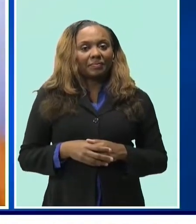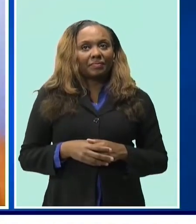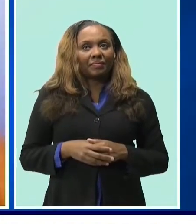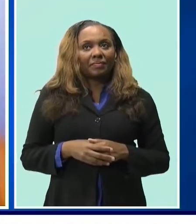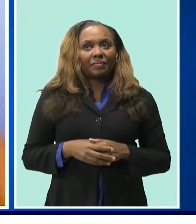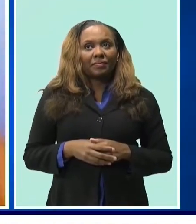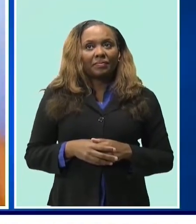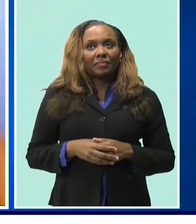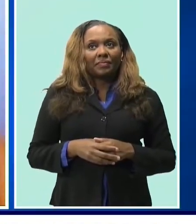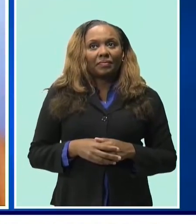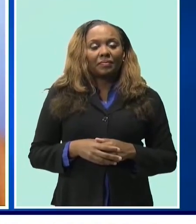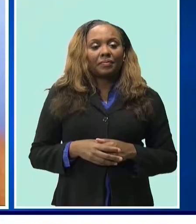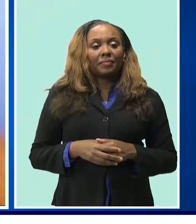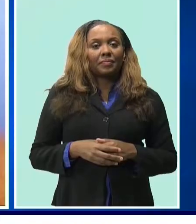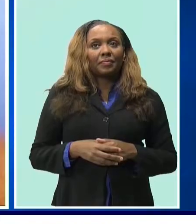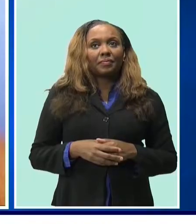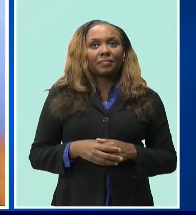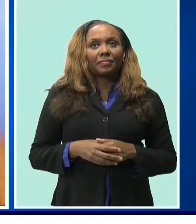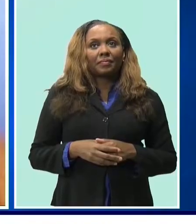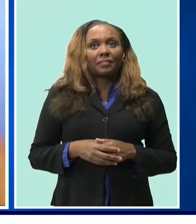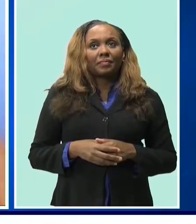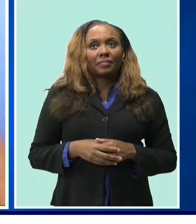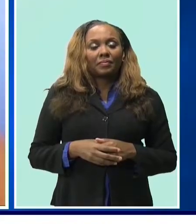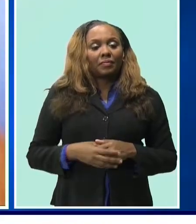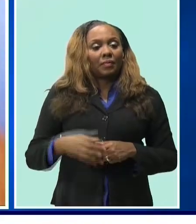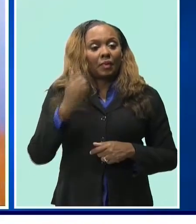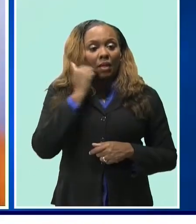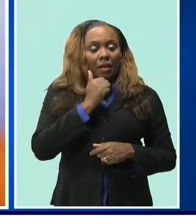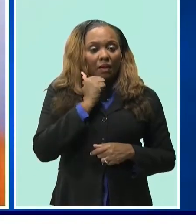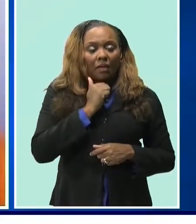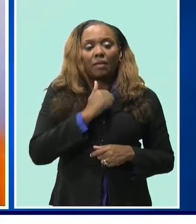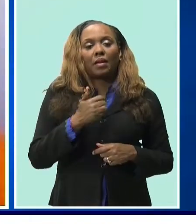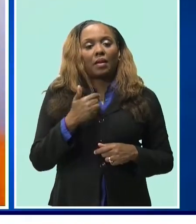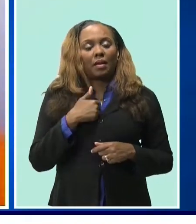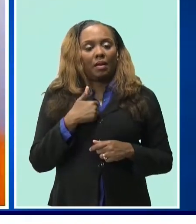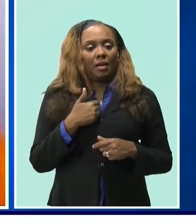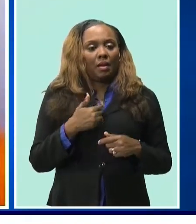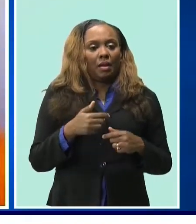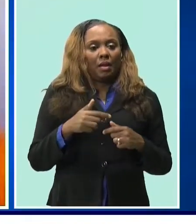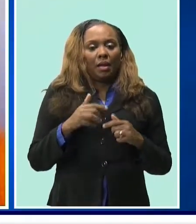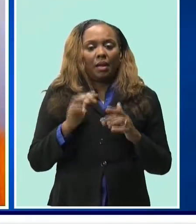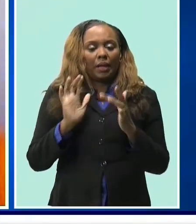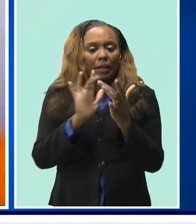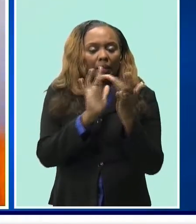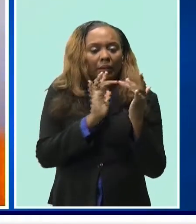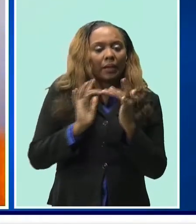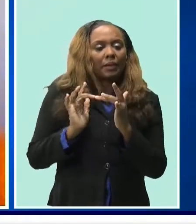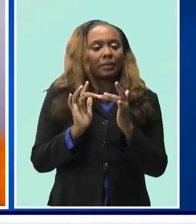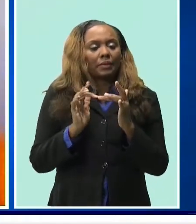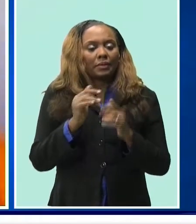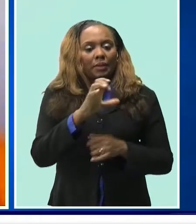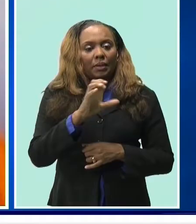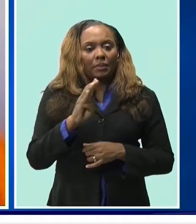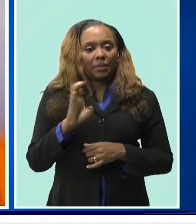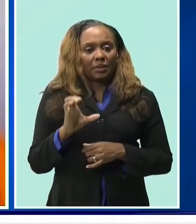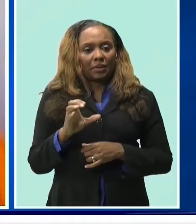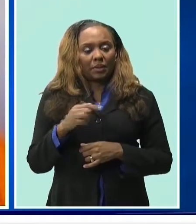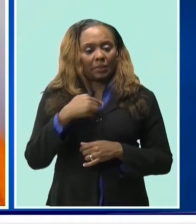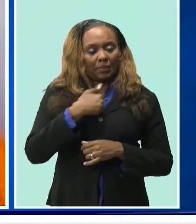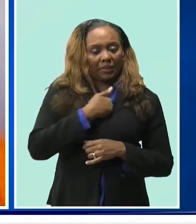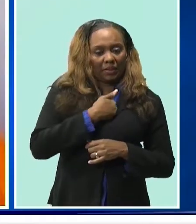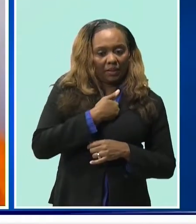Every day I liaise with the CBC producers in sports, radio or television. So between myself and